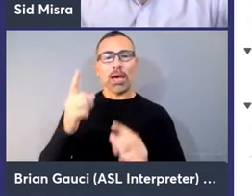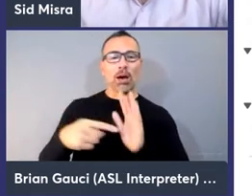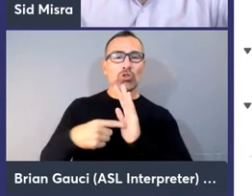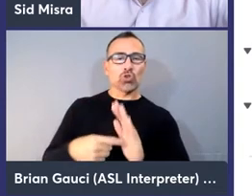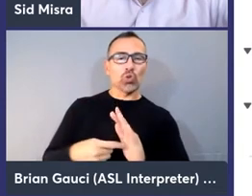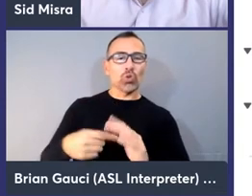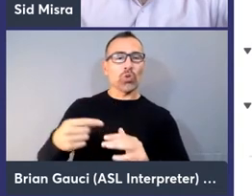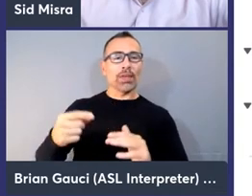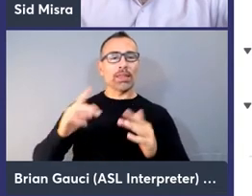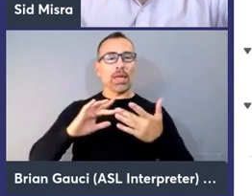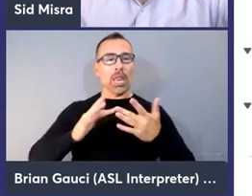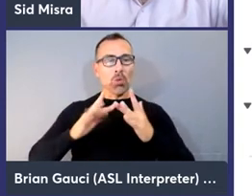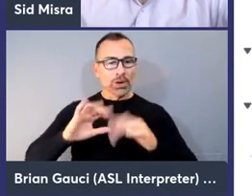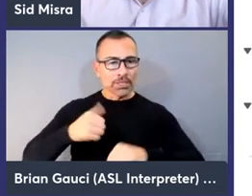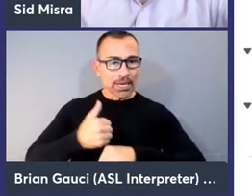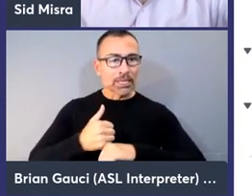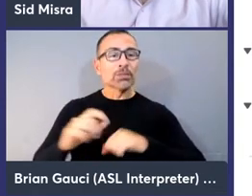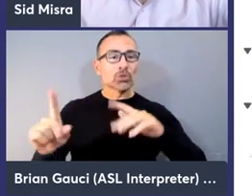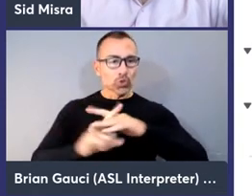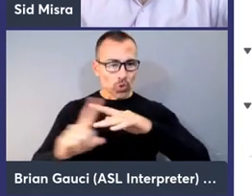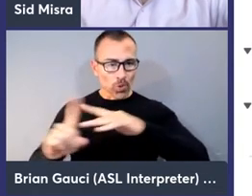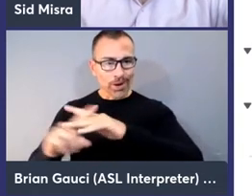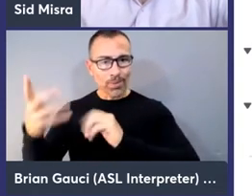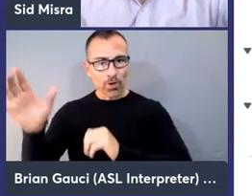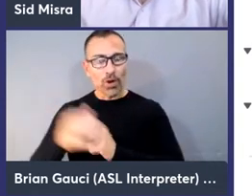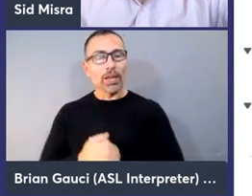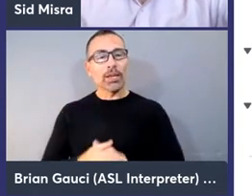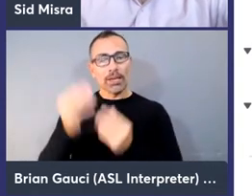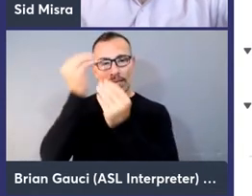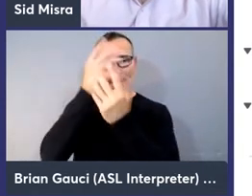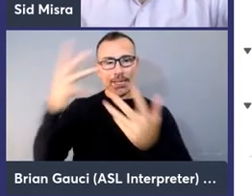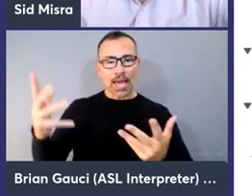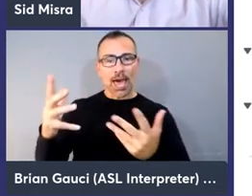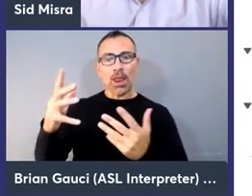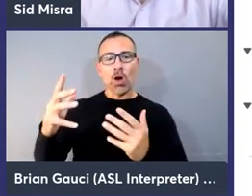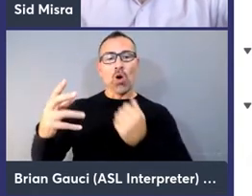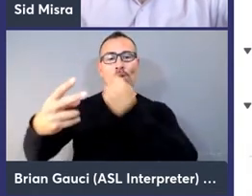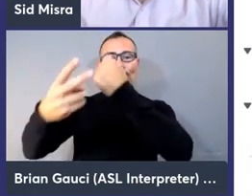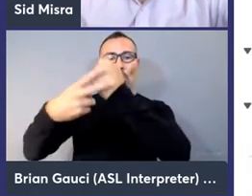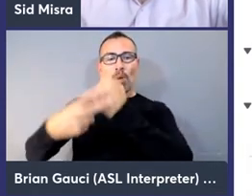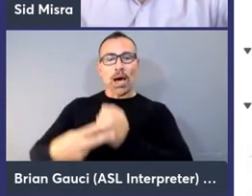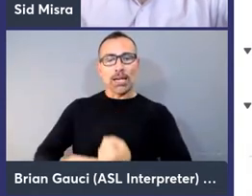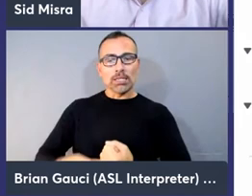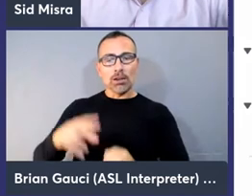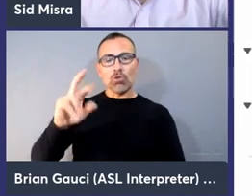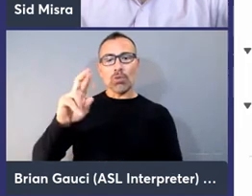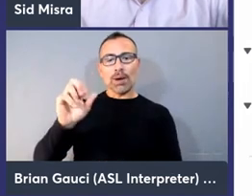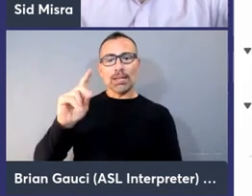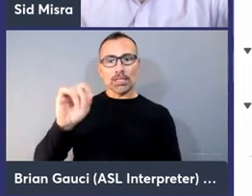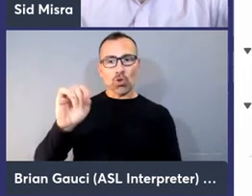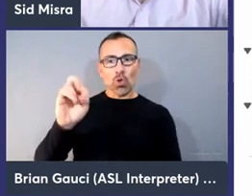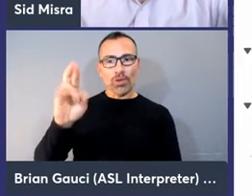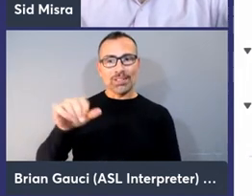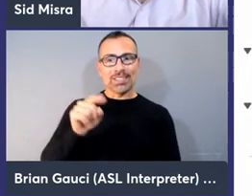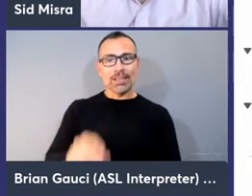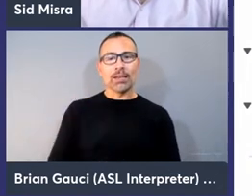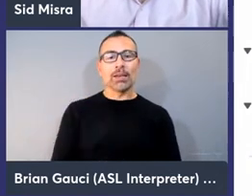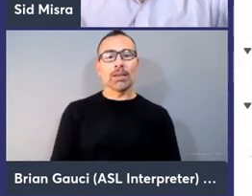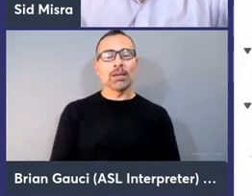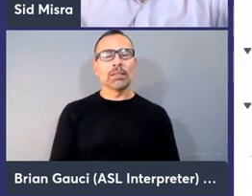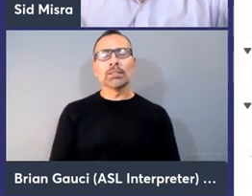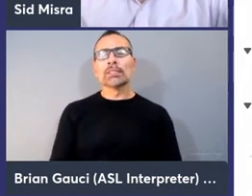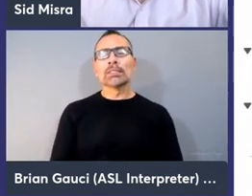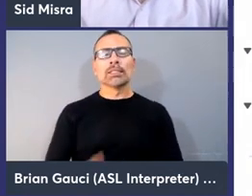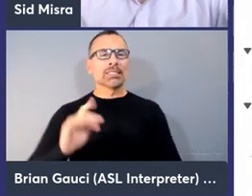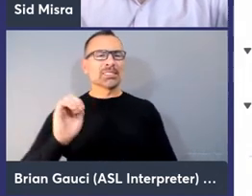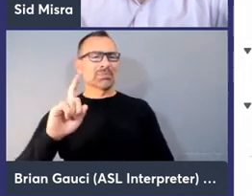are showing up here already. The data repositories that we configured. What's the administration tab? The administration